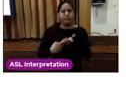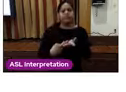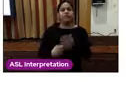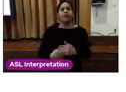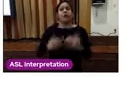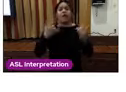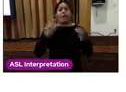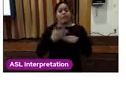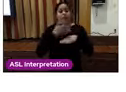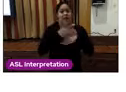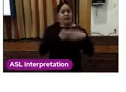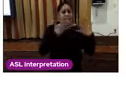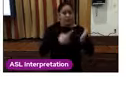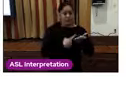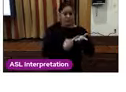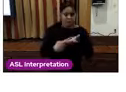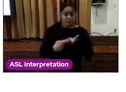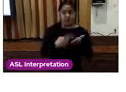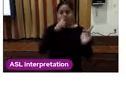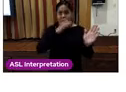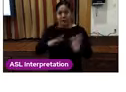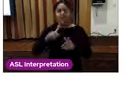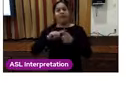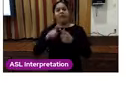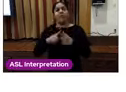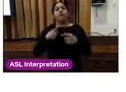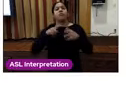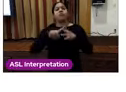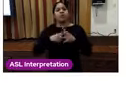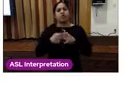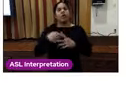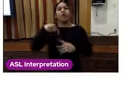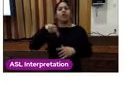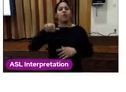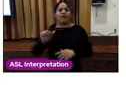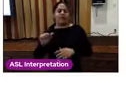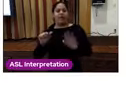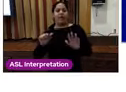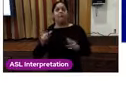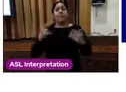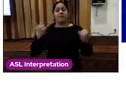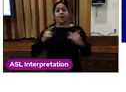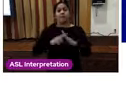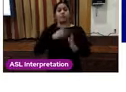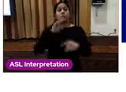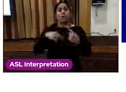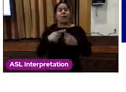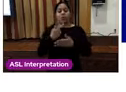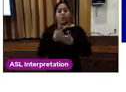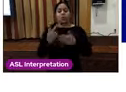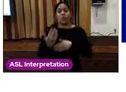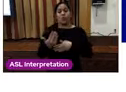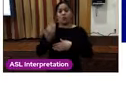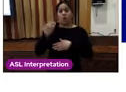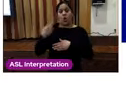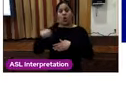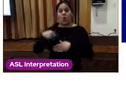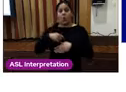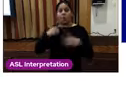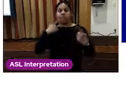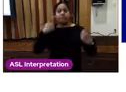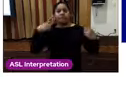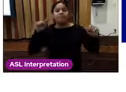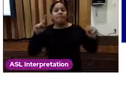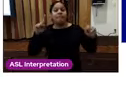the first thing that I wanted us to start off with is that 2 weeks ago, we actually were able to secure a